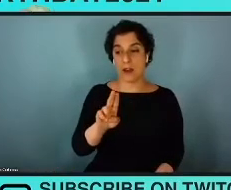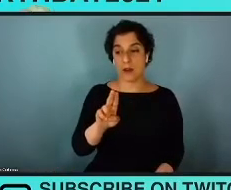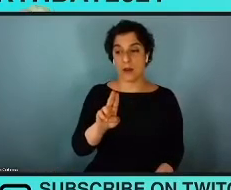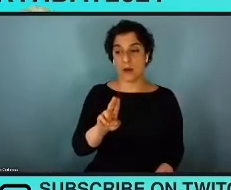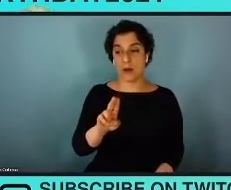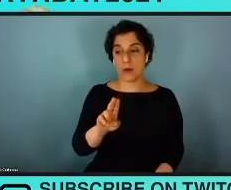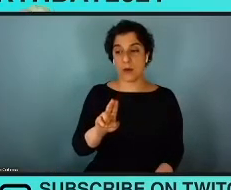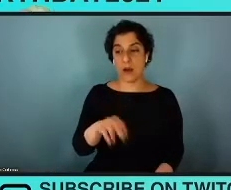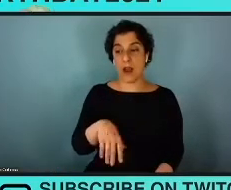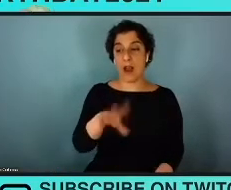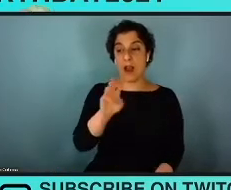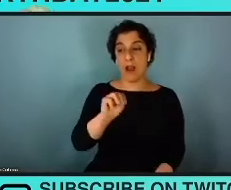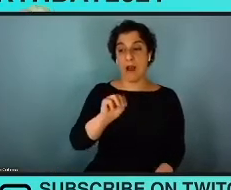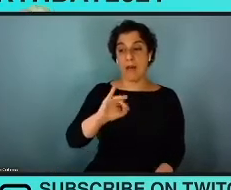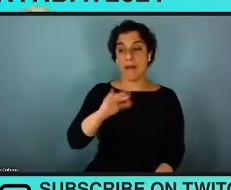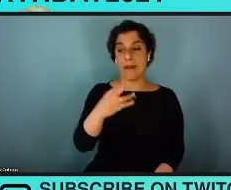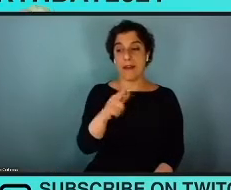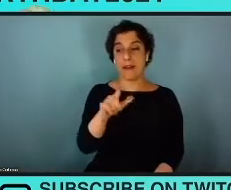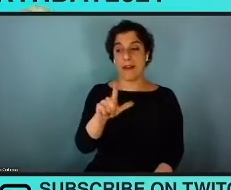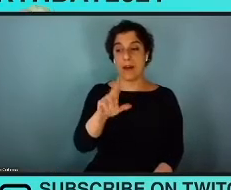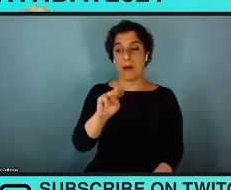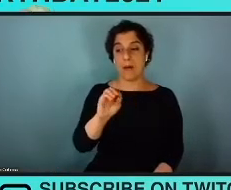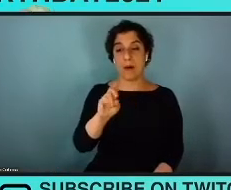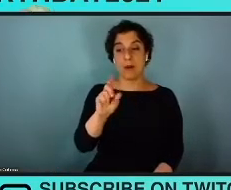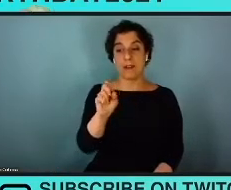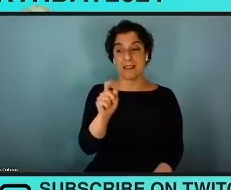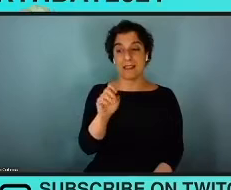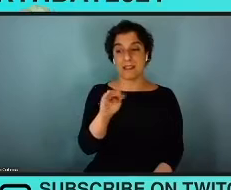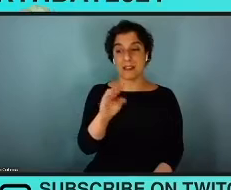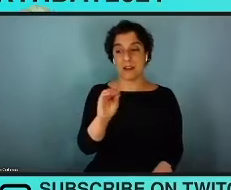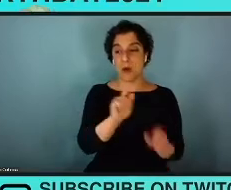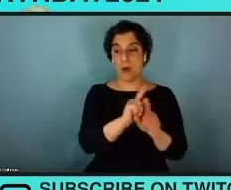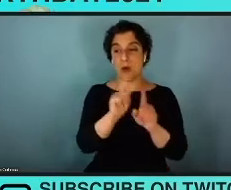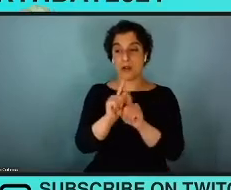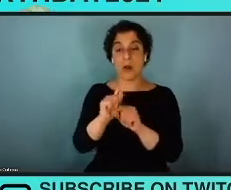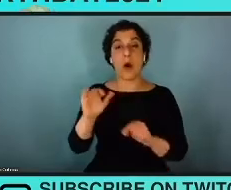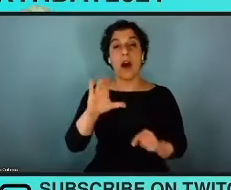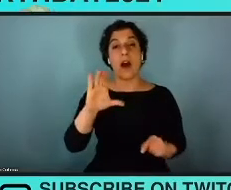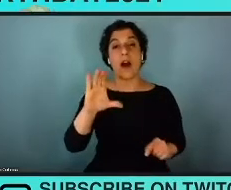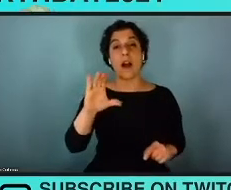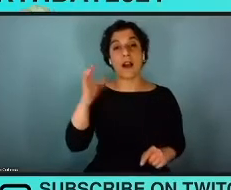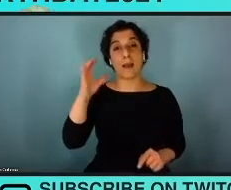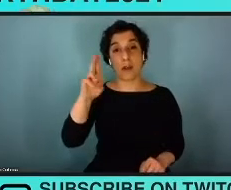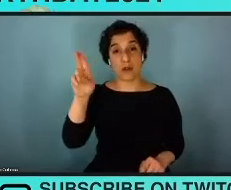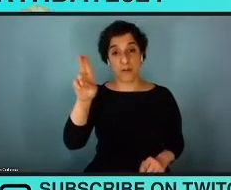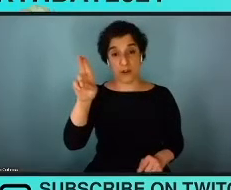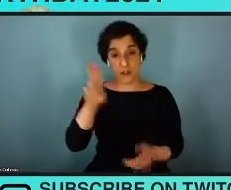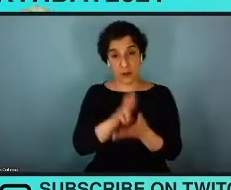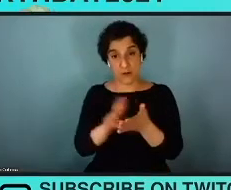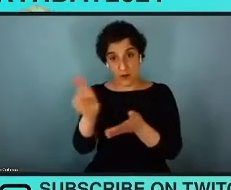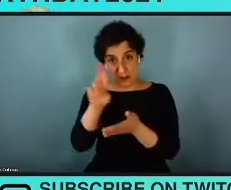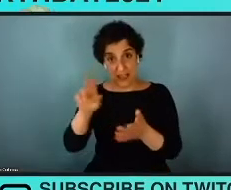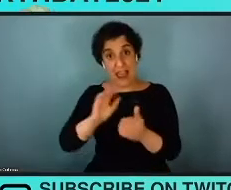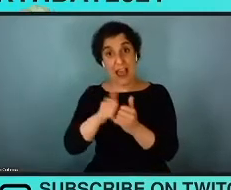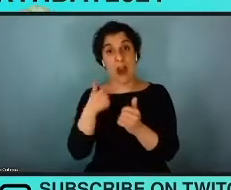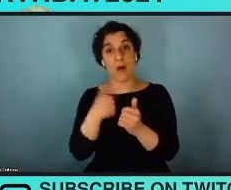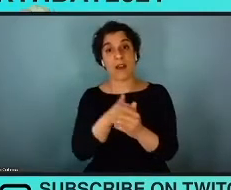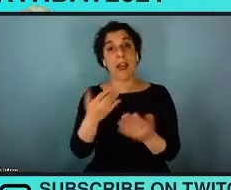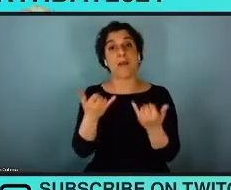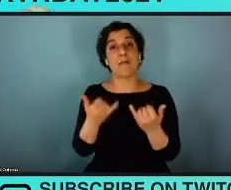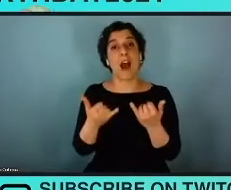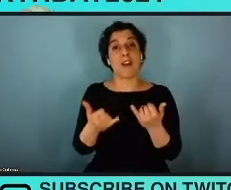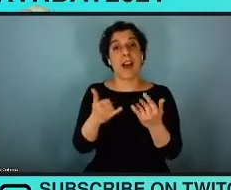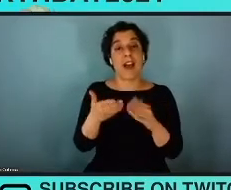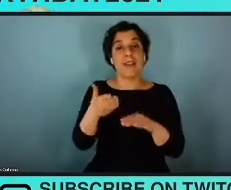from Columbia University, professor at Columbia University, to talk about how we can modernize our chemical processes. So welcome to the